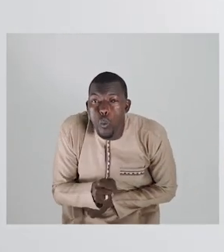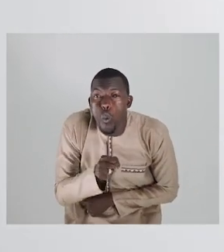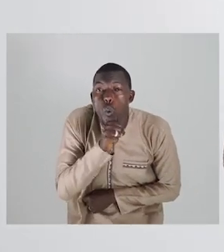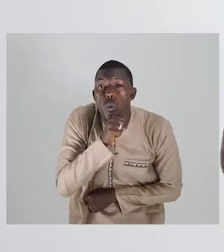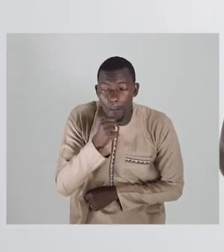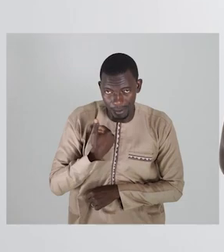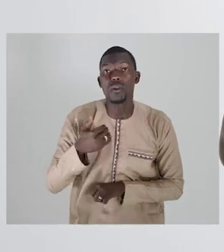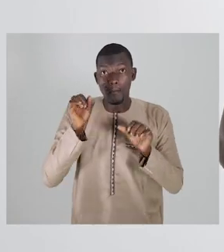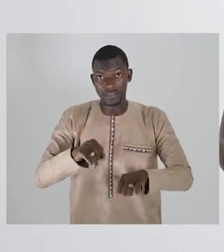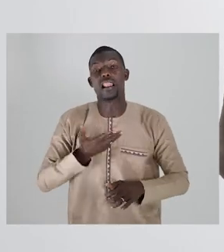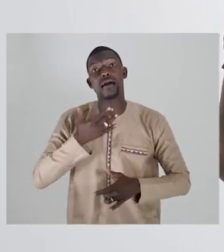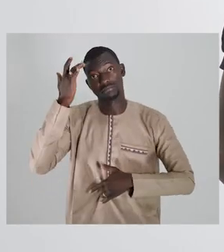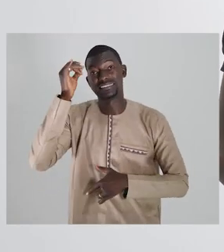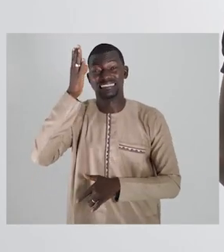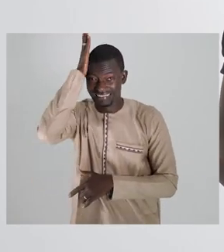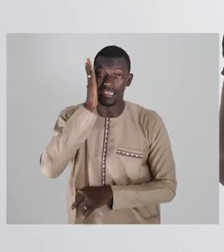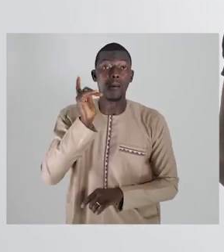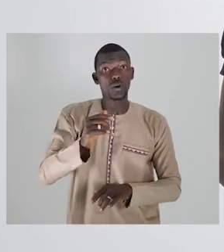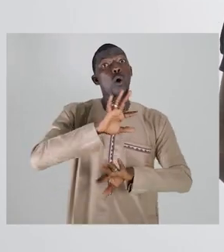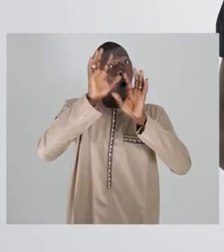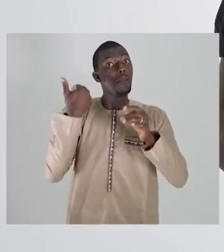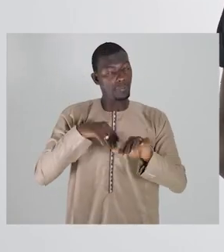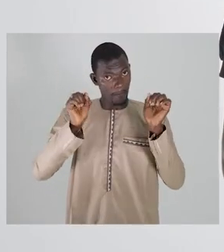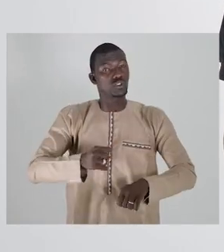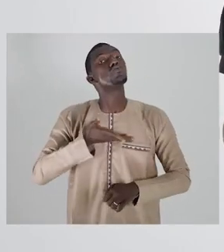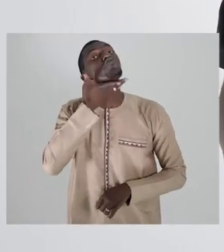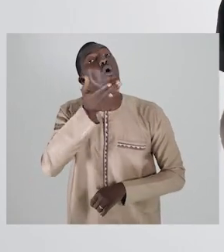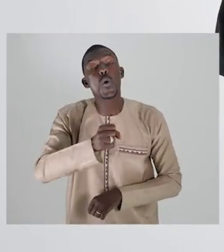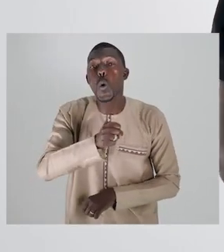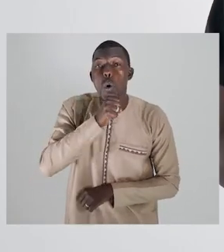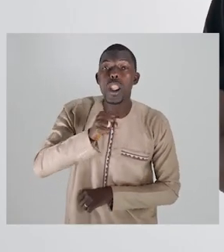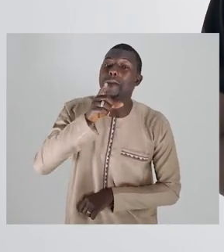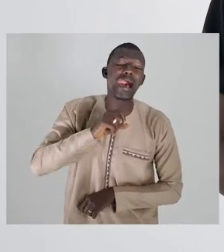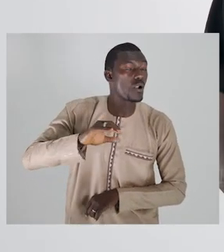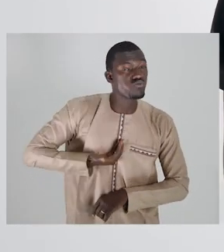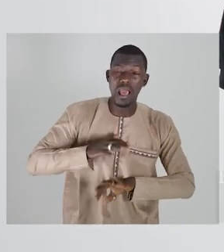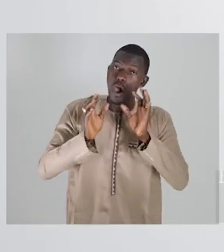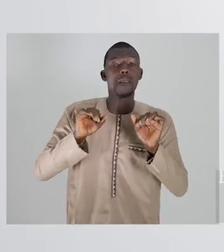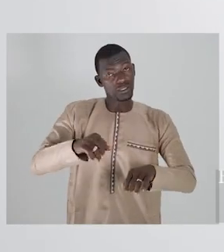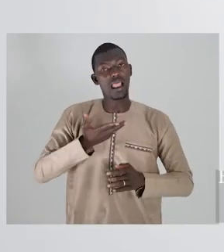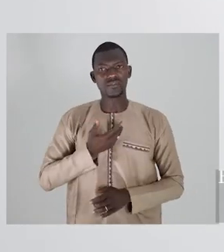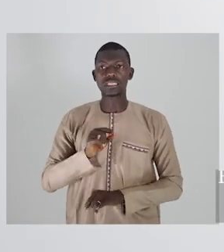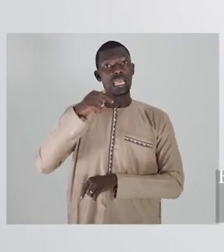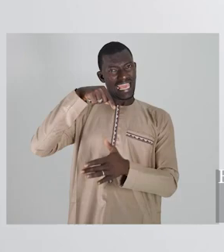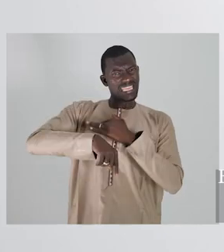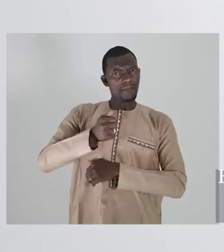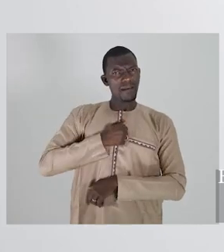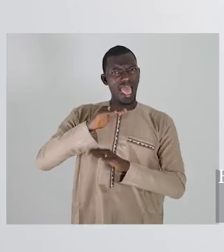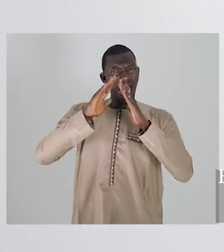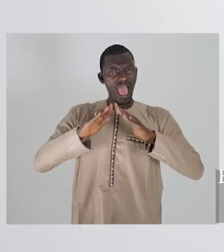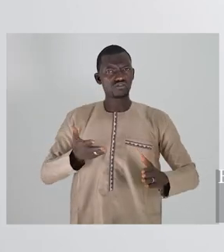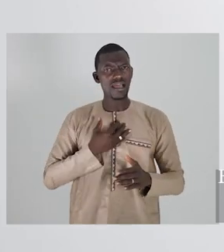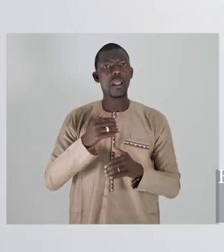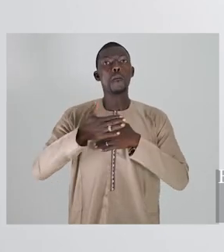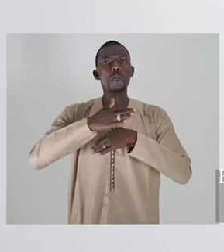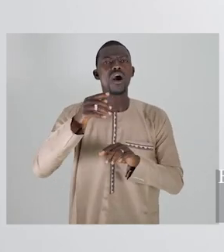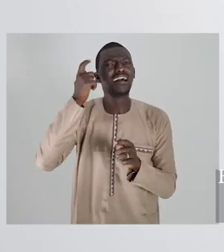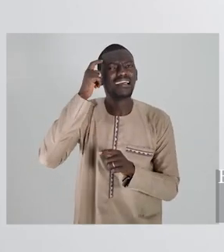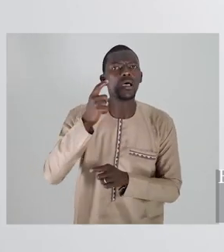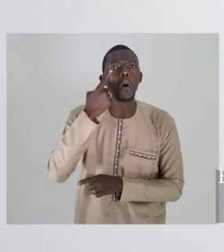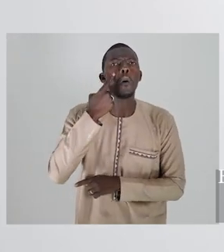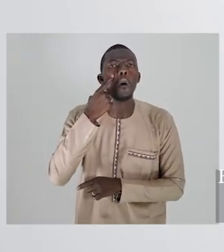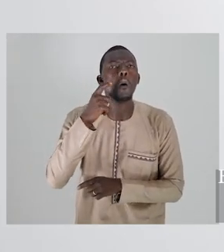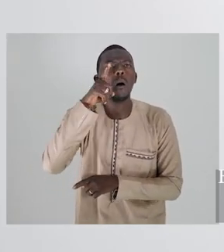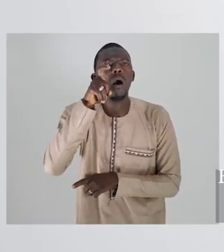ji man dé ma ngi am ñaar fukki atak ñaar ah kon man mu cyanasi fi nak fuñ jara bayyi xel la xam nañ né fébar